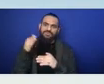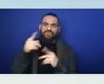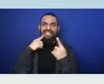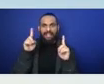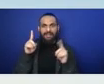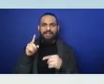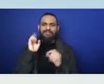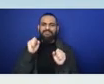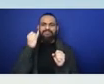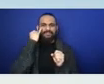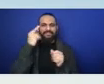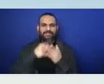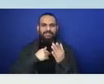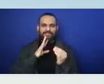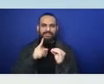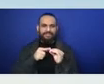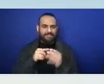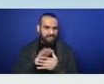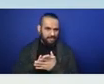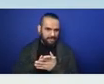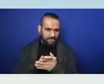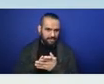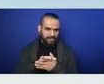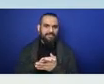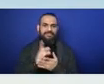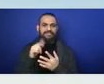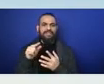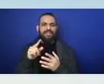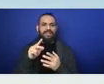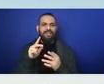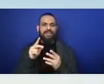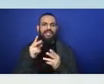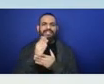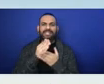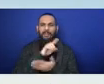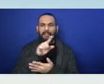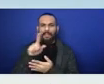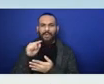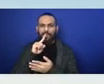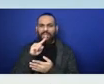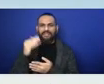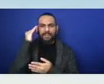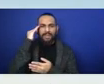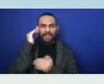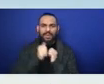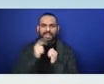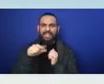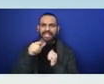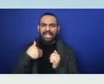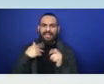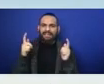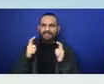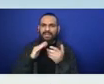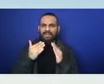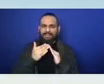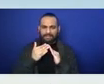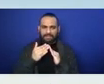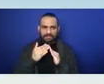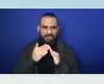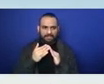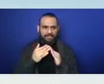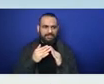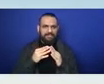a larger nonprofit. So if you think about it, there's a lot of large nonprofits that were deemed too large or too successful. I